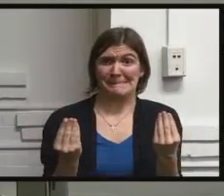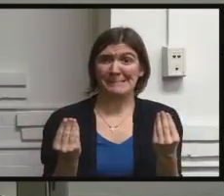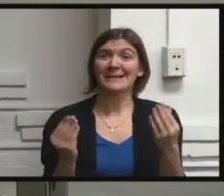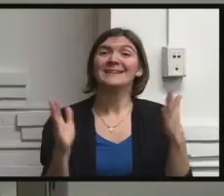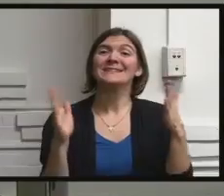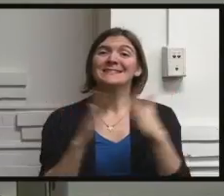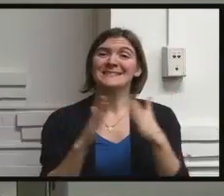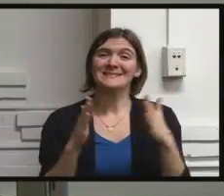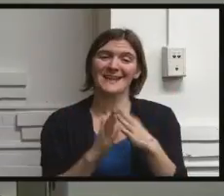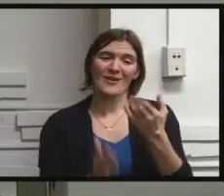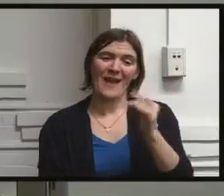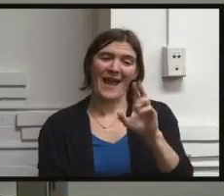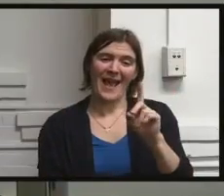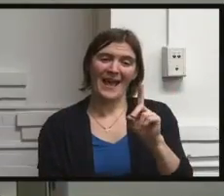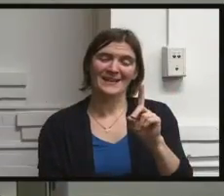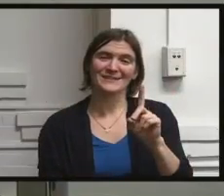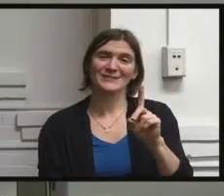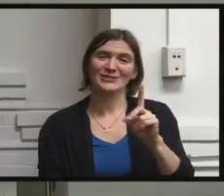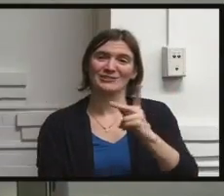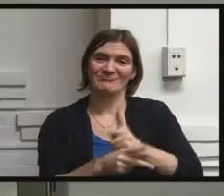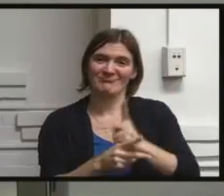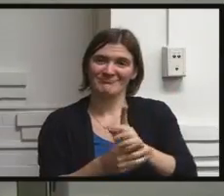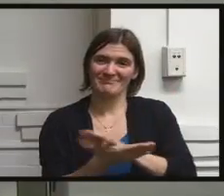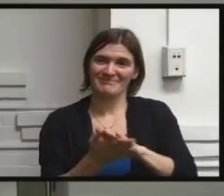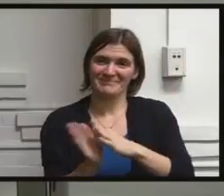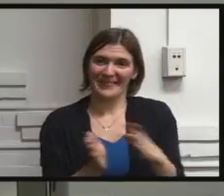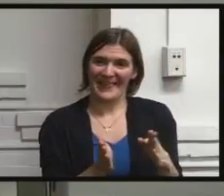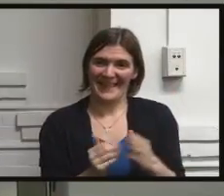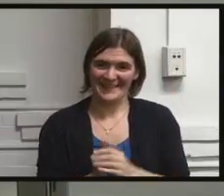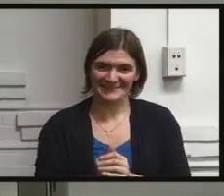of Brattleboro has a mitigation plan.